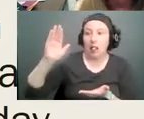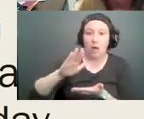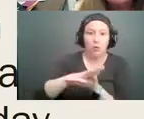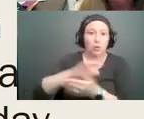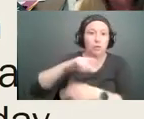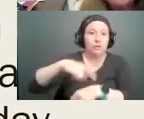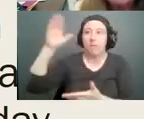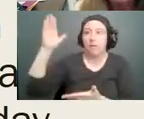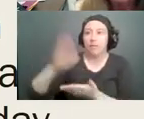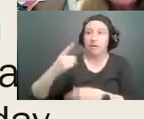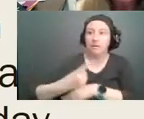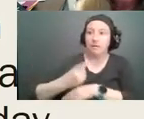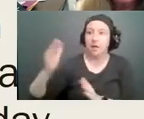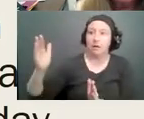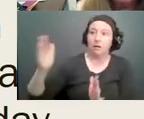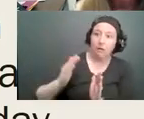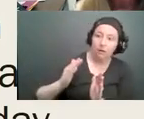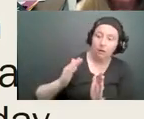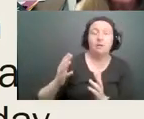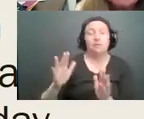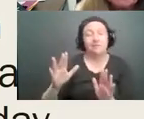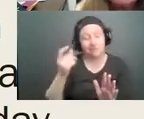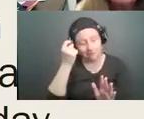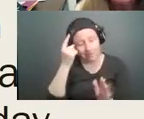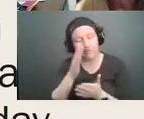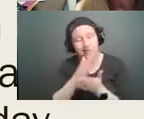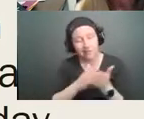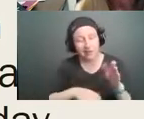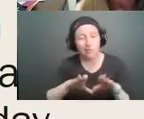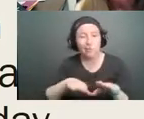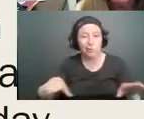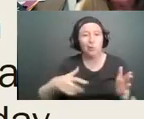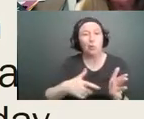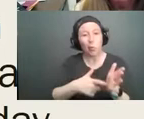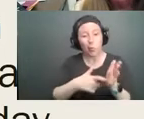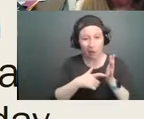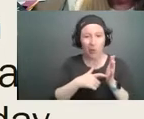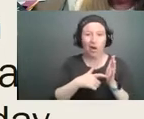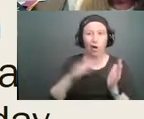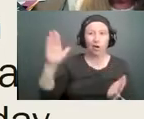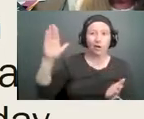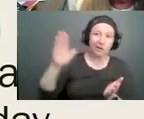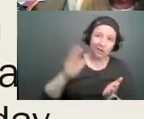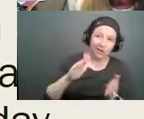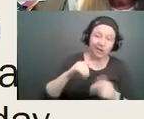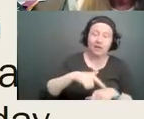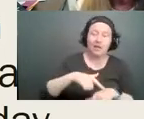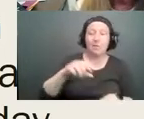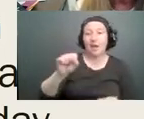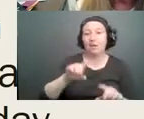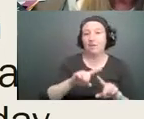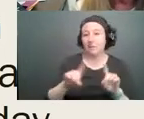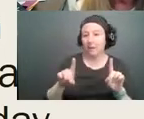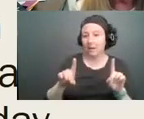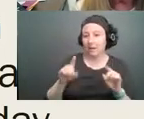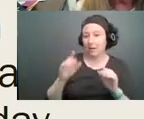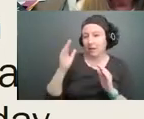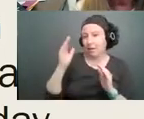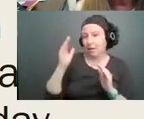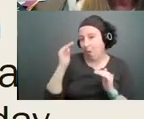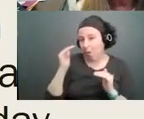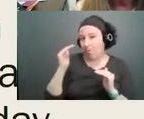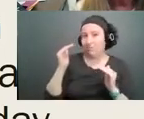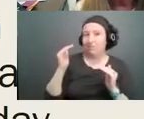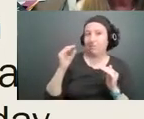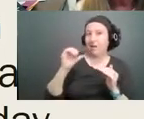there are some children who do require those shortened and abbreviated time periods. But we would also hope that a variety of